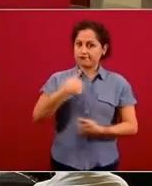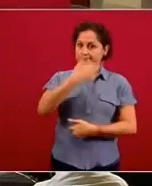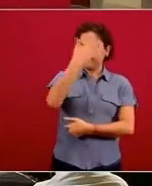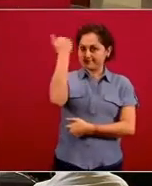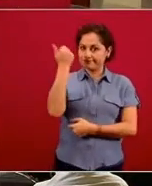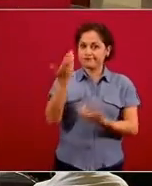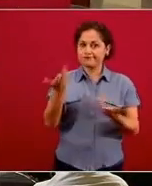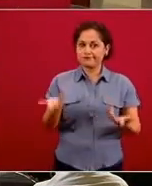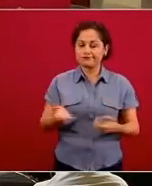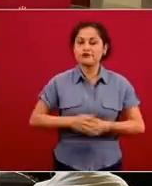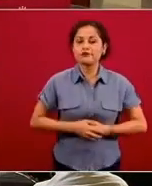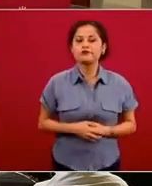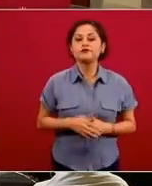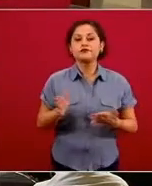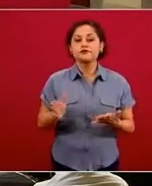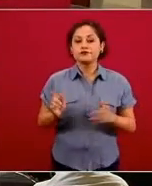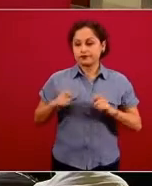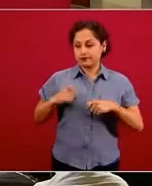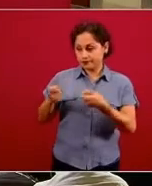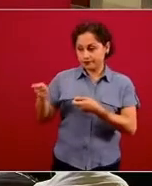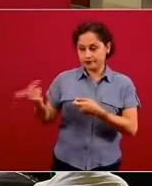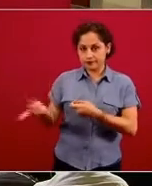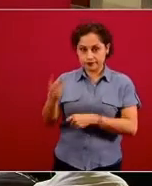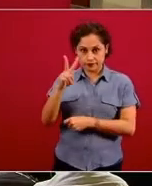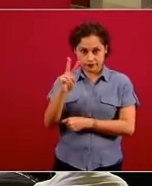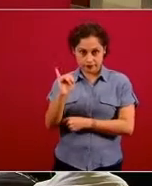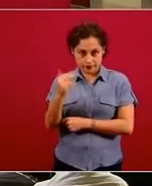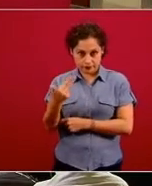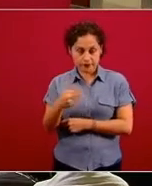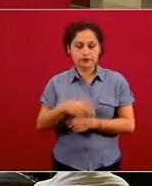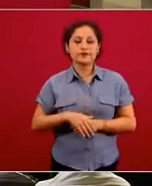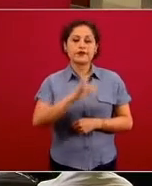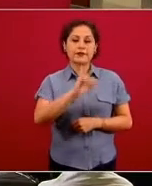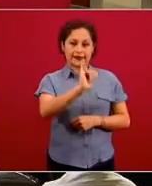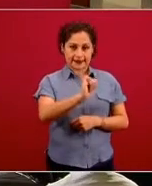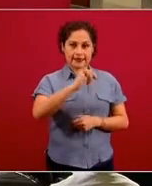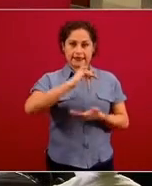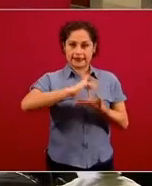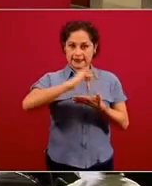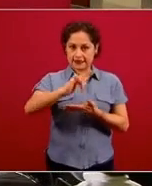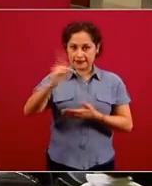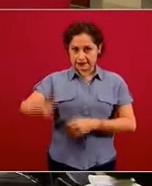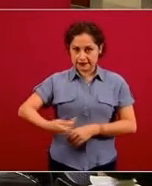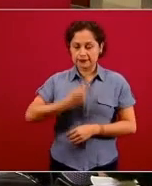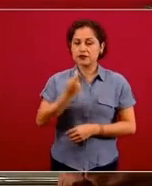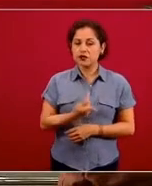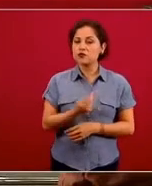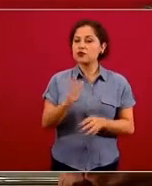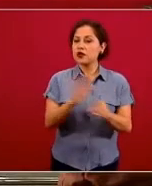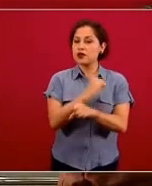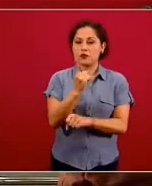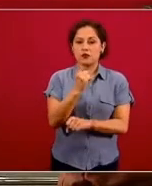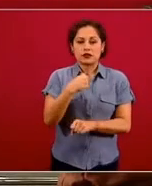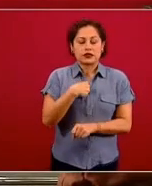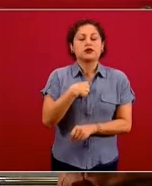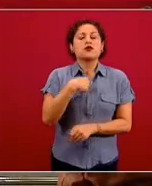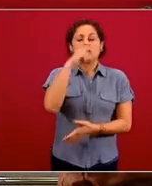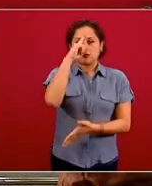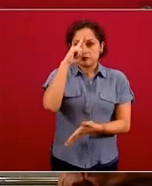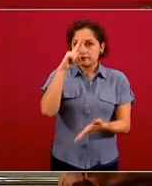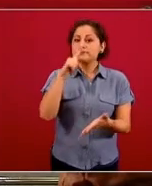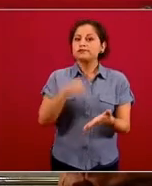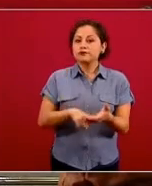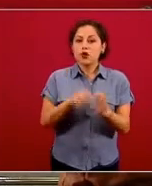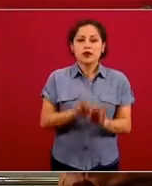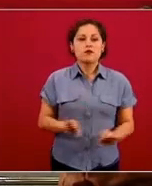them. Thank you, Dr. Ricardo Cortez. HIV, yes, you're responsible for HIV. Thank you